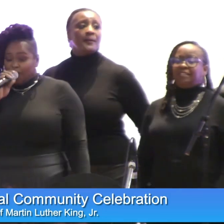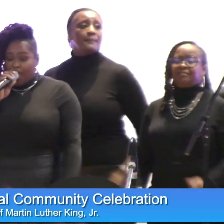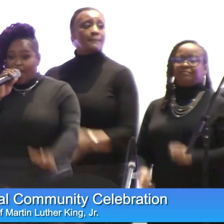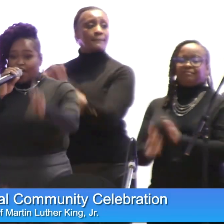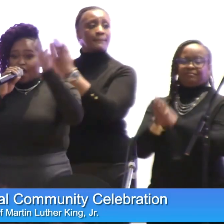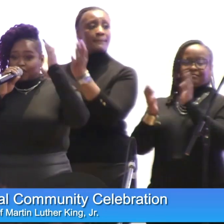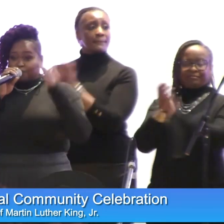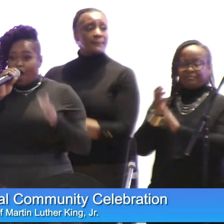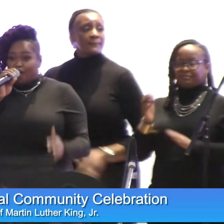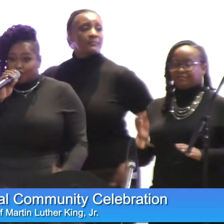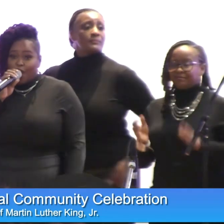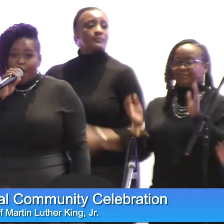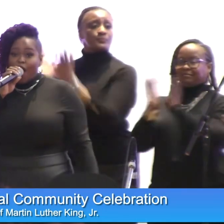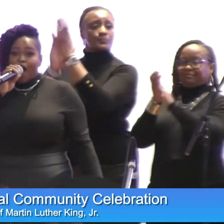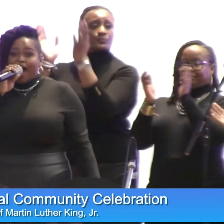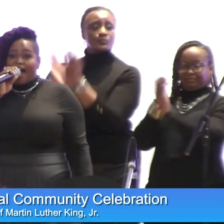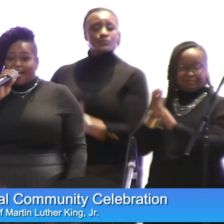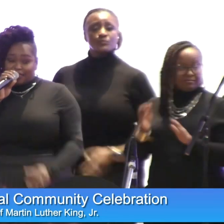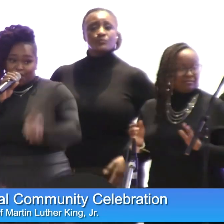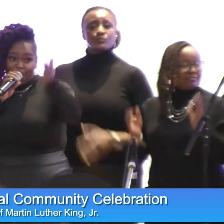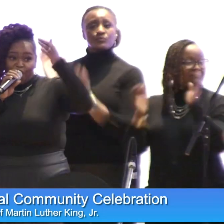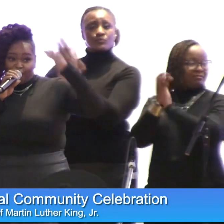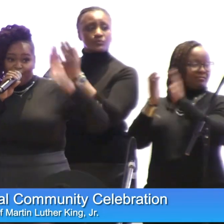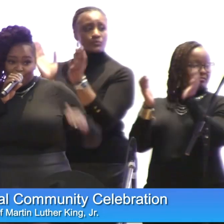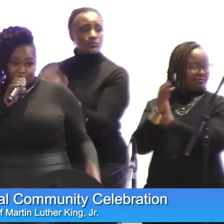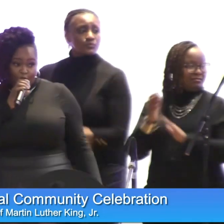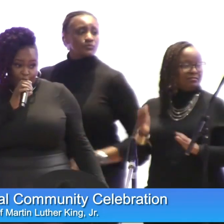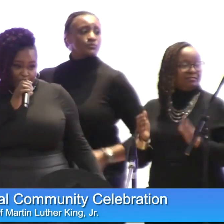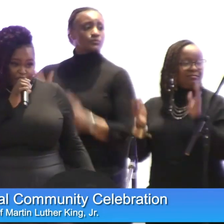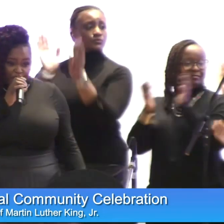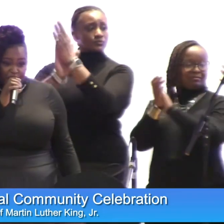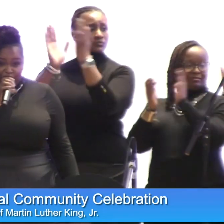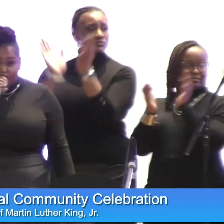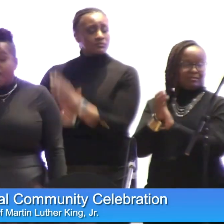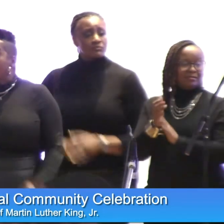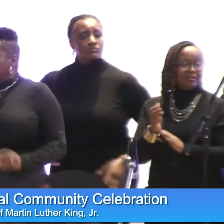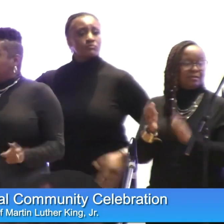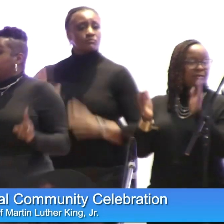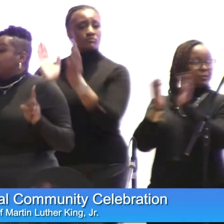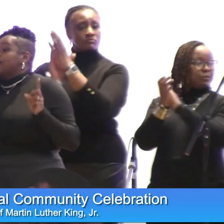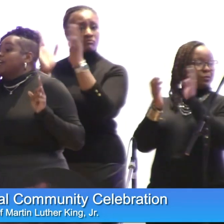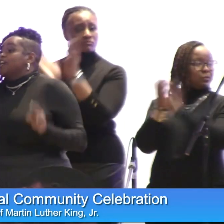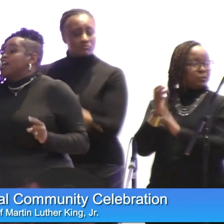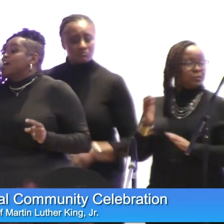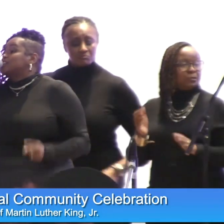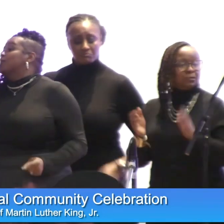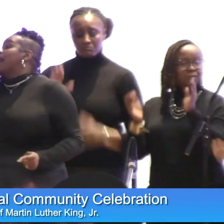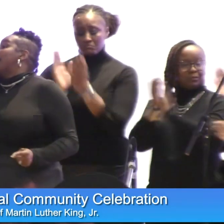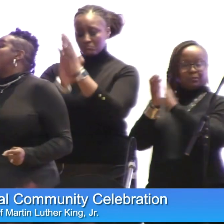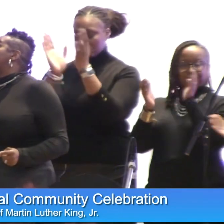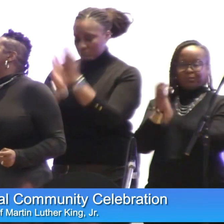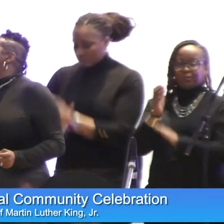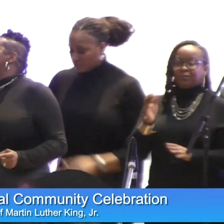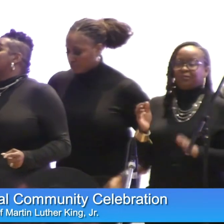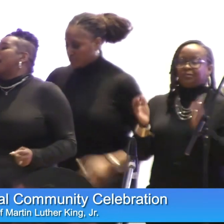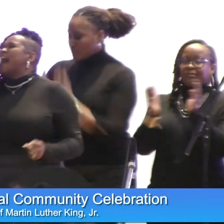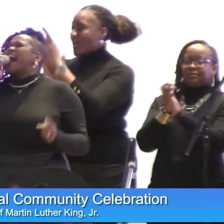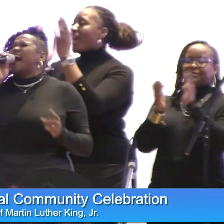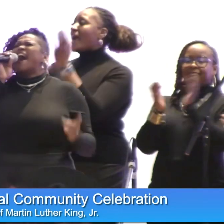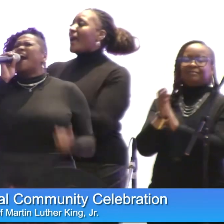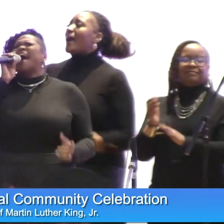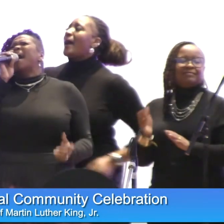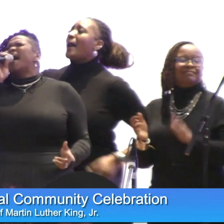kingdom. Let us march on till victory is won.